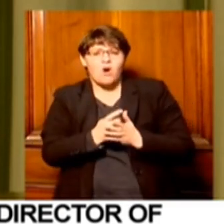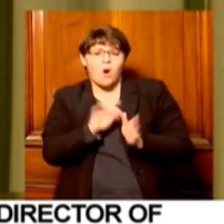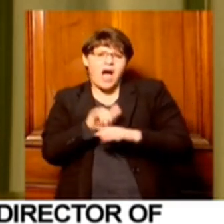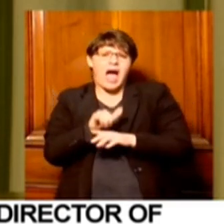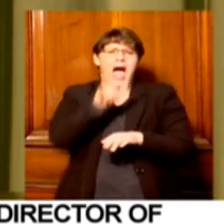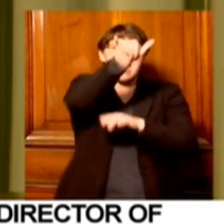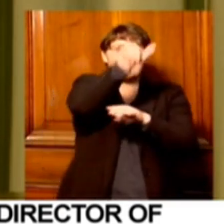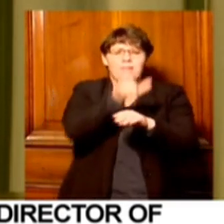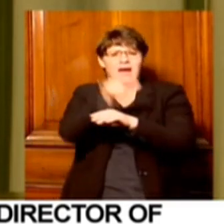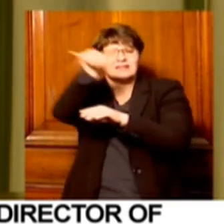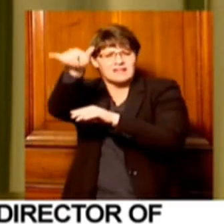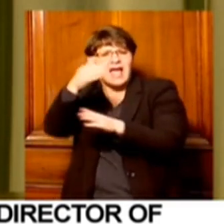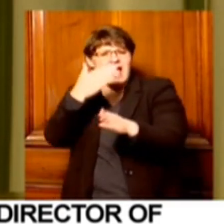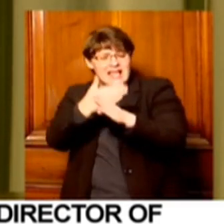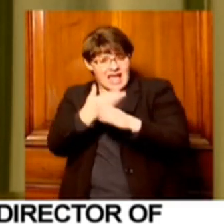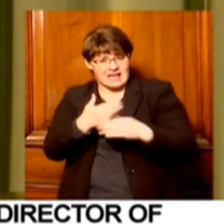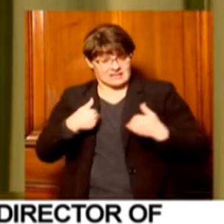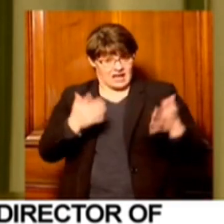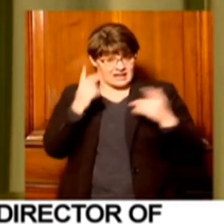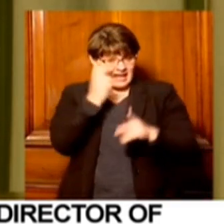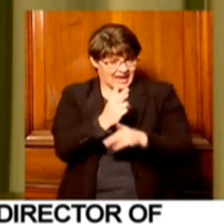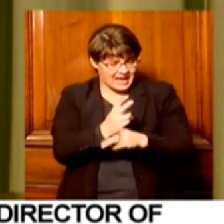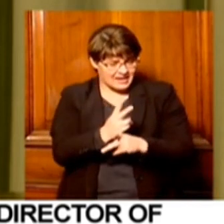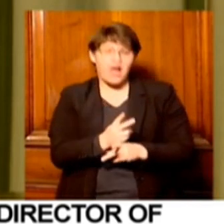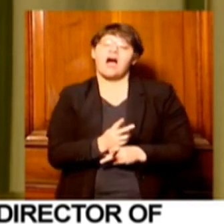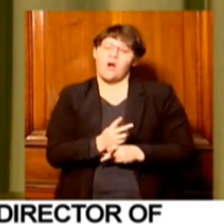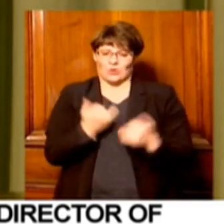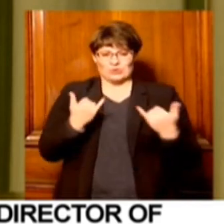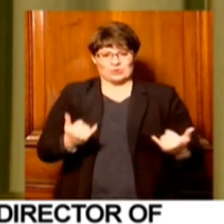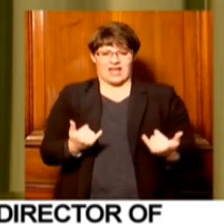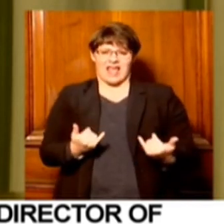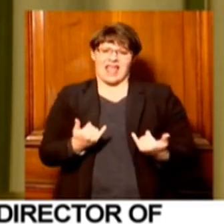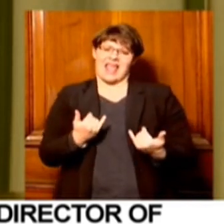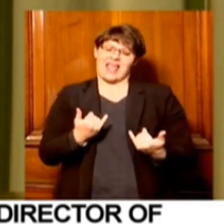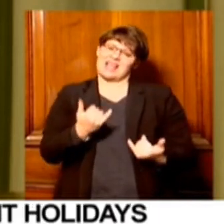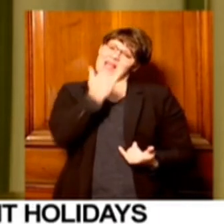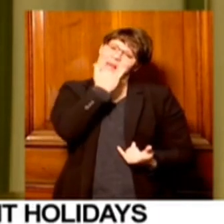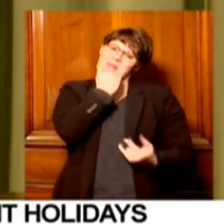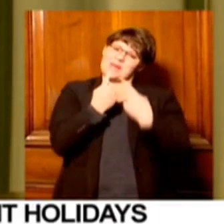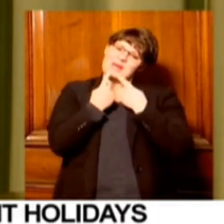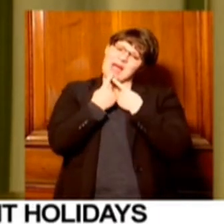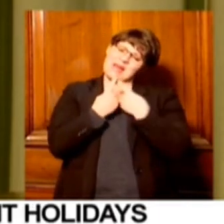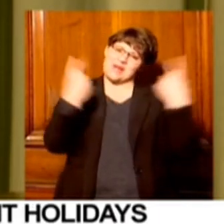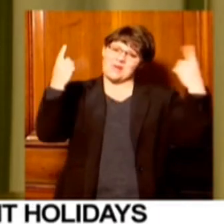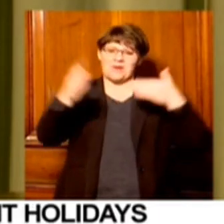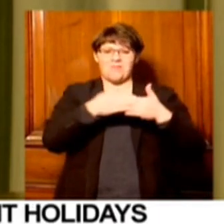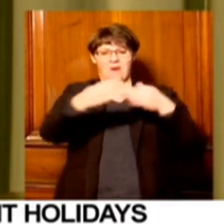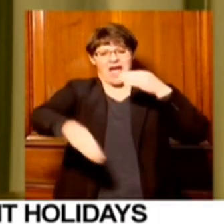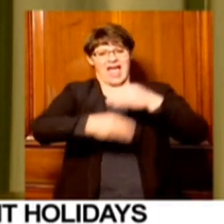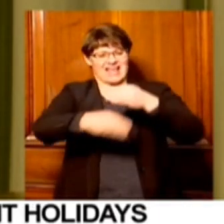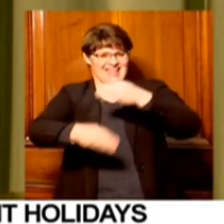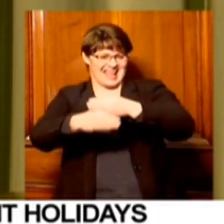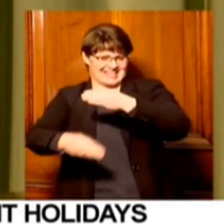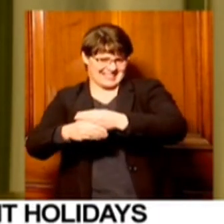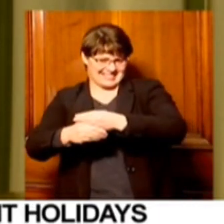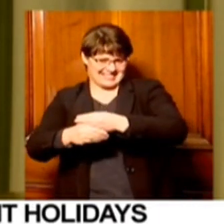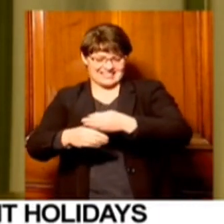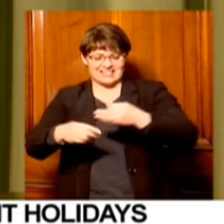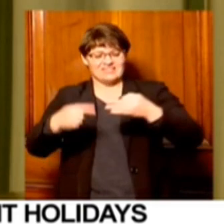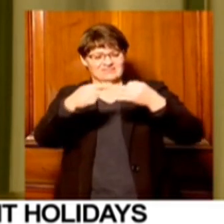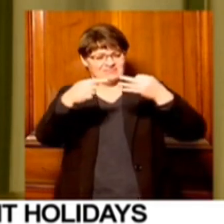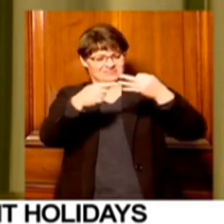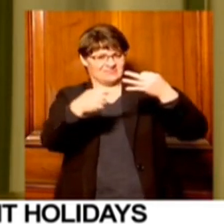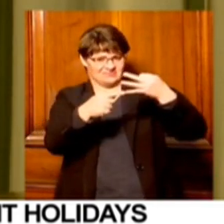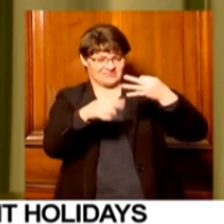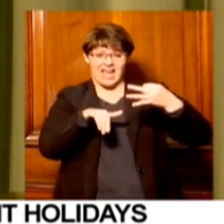permitted to resume operations, we hereby today announce that the following